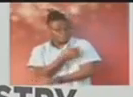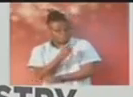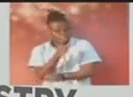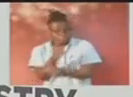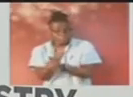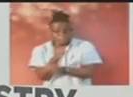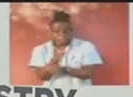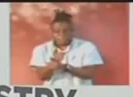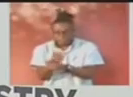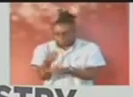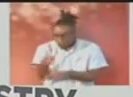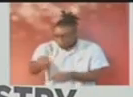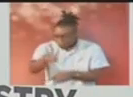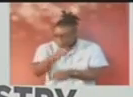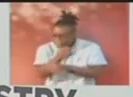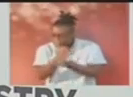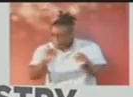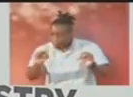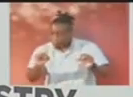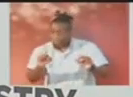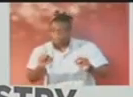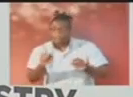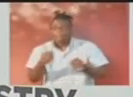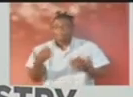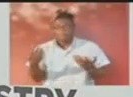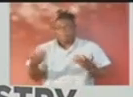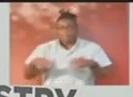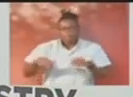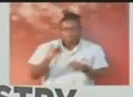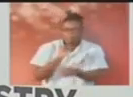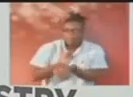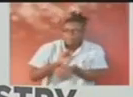quality, safety, and efficacy of vaccines.